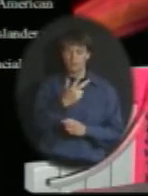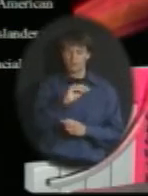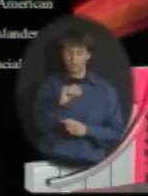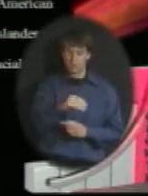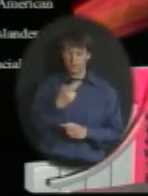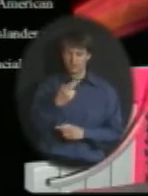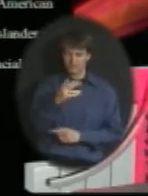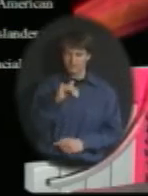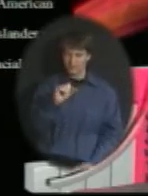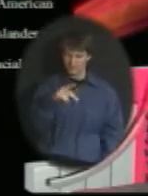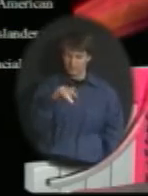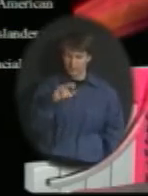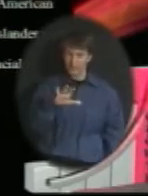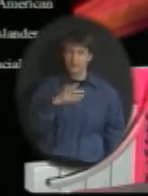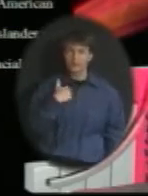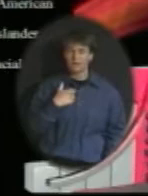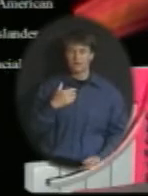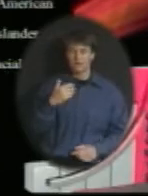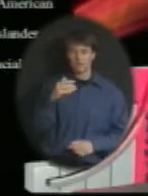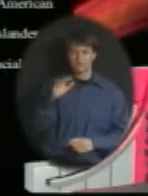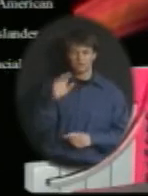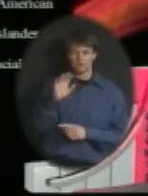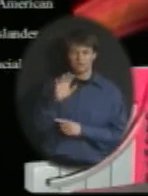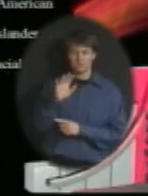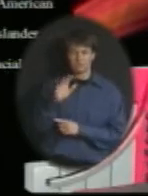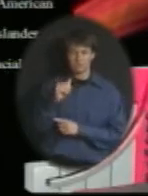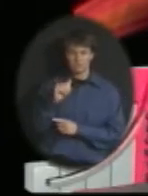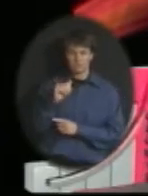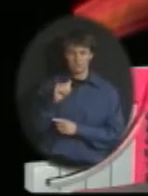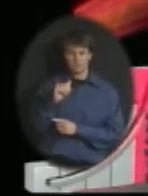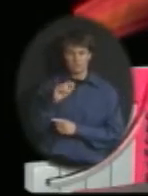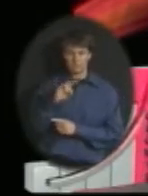about 7% African American.